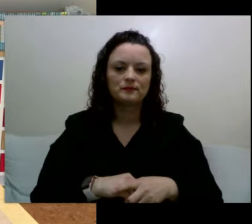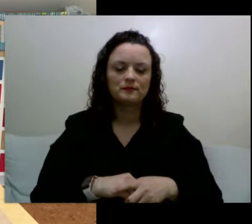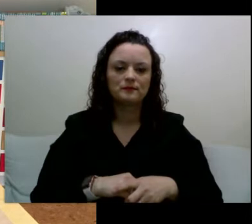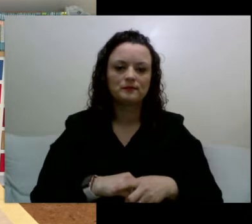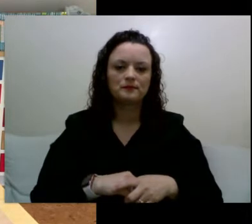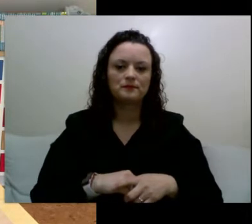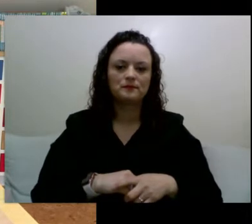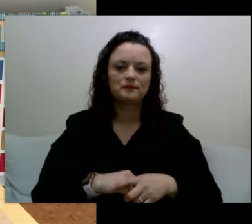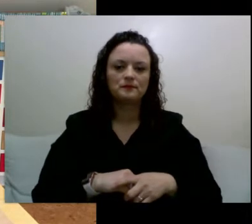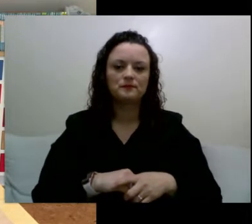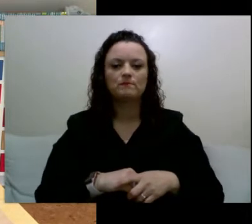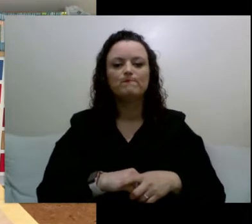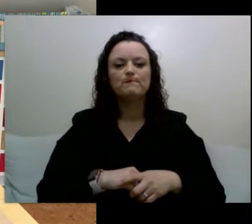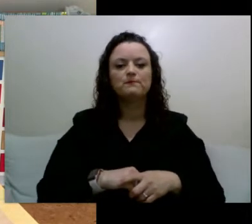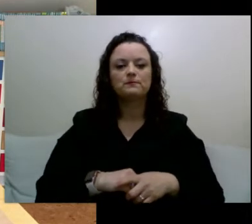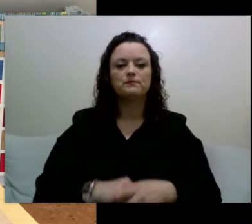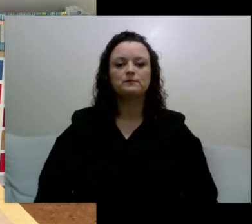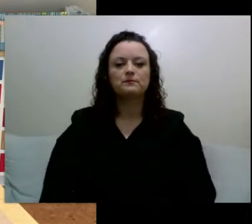goes.